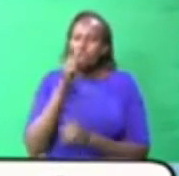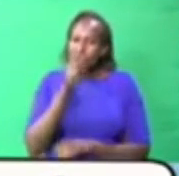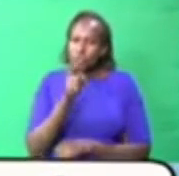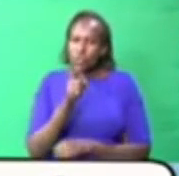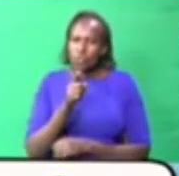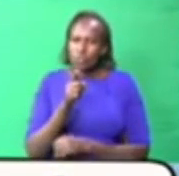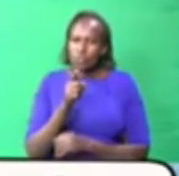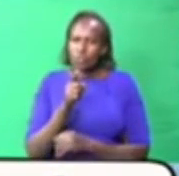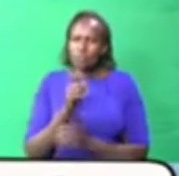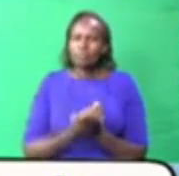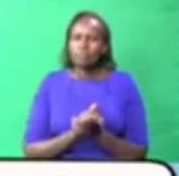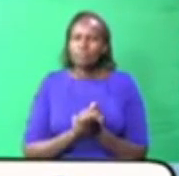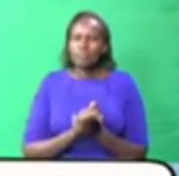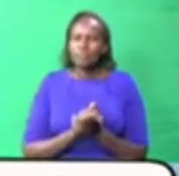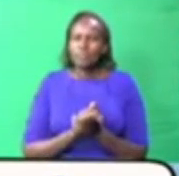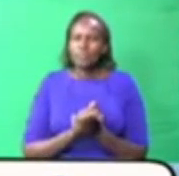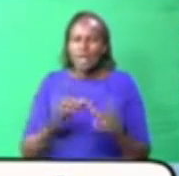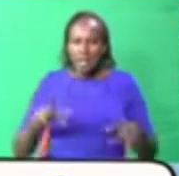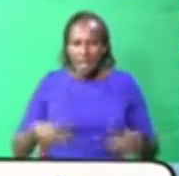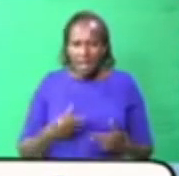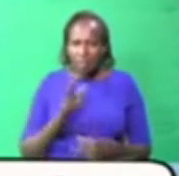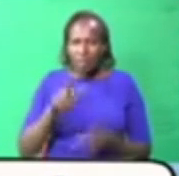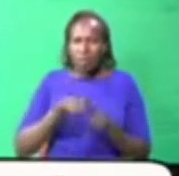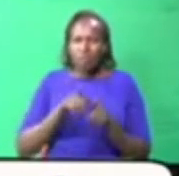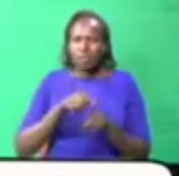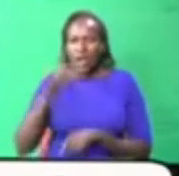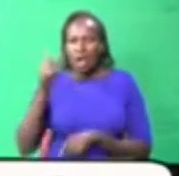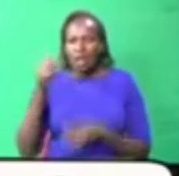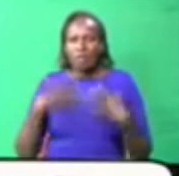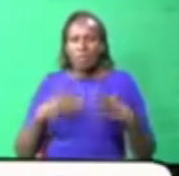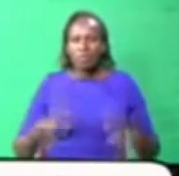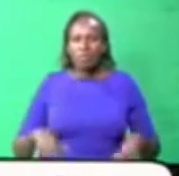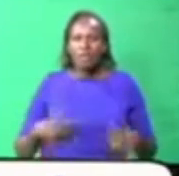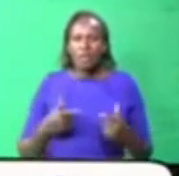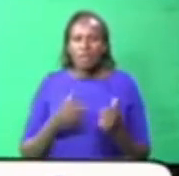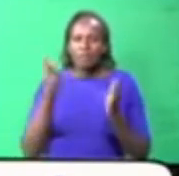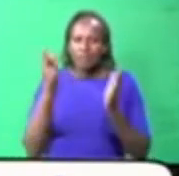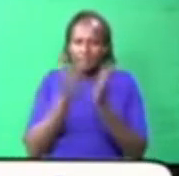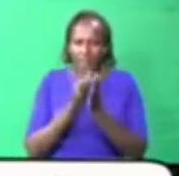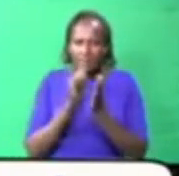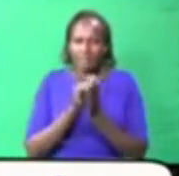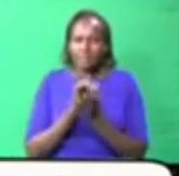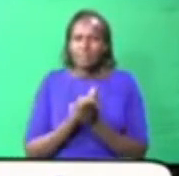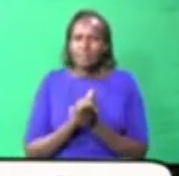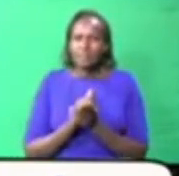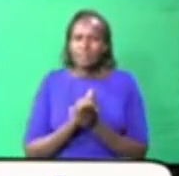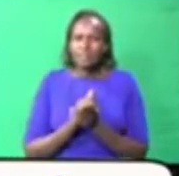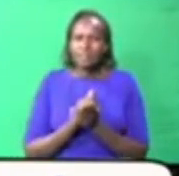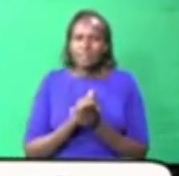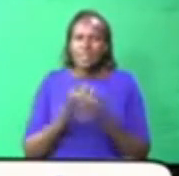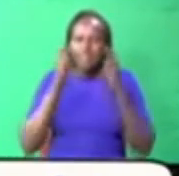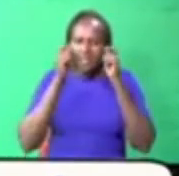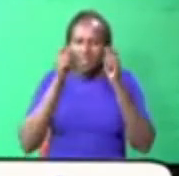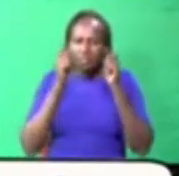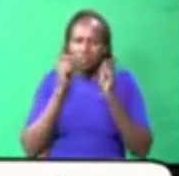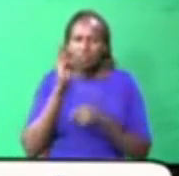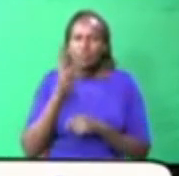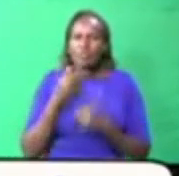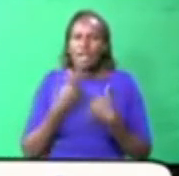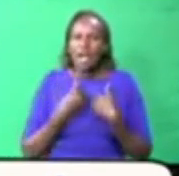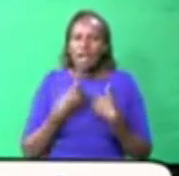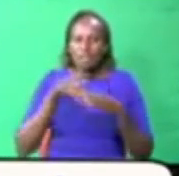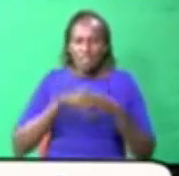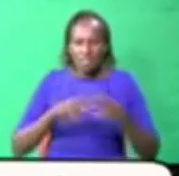a mark in your life and in other people's life. It is that living testimony you will have in your life that